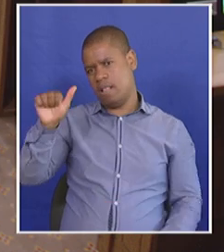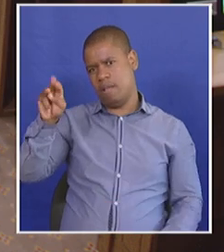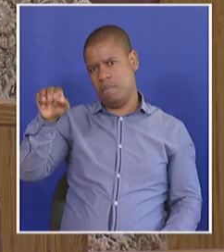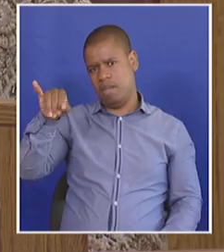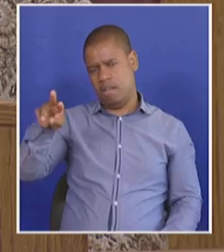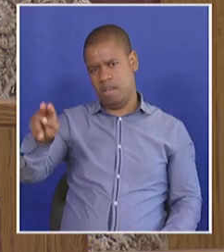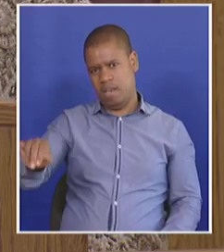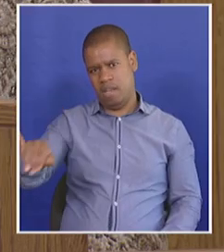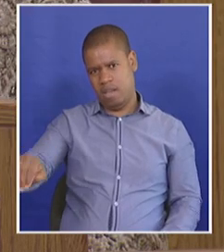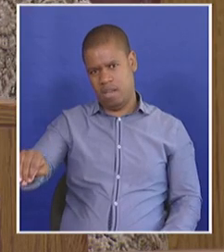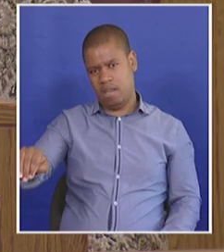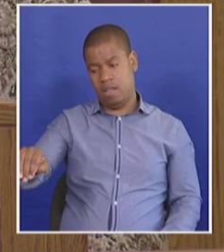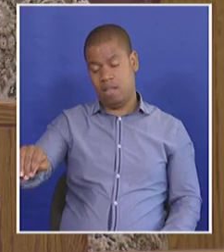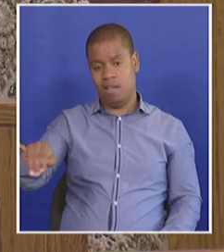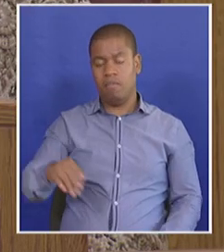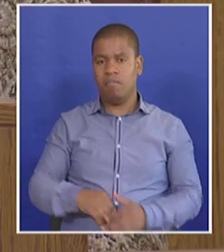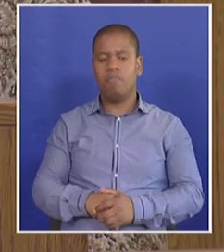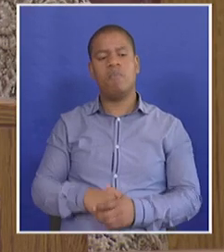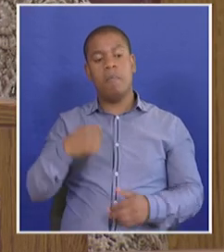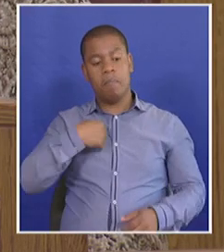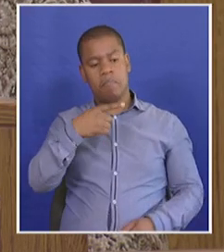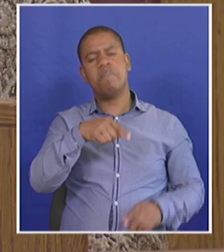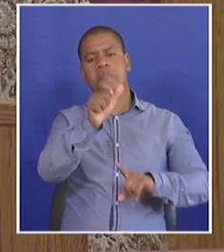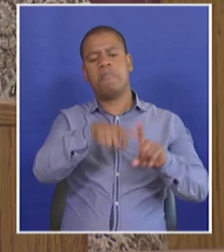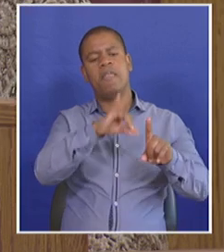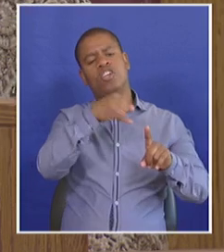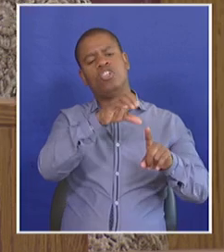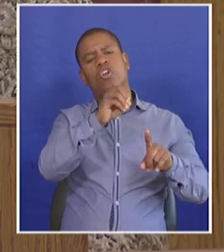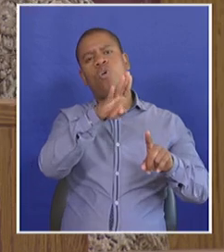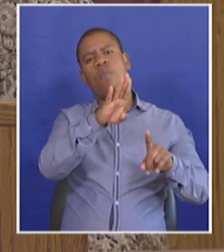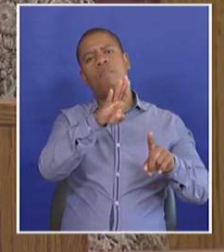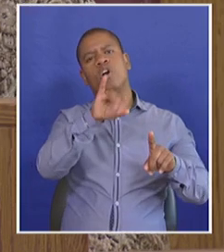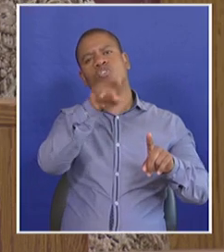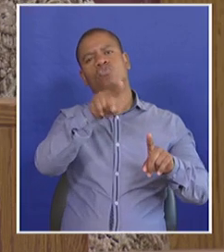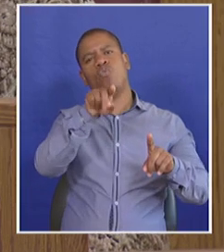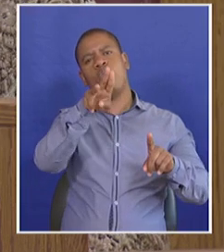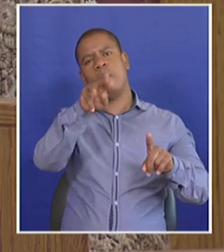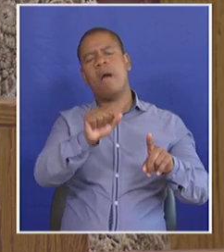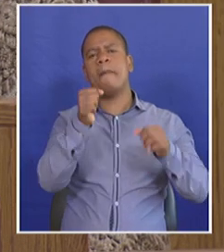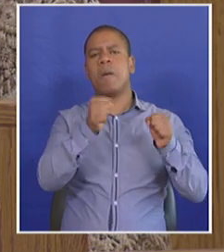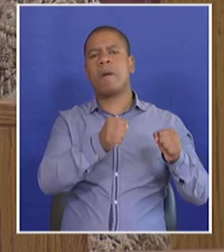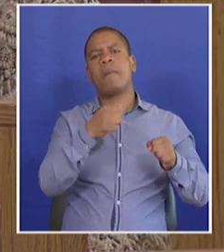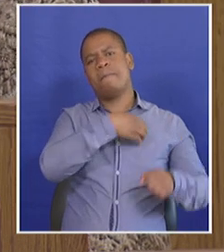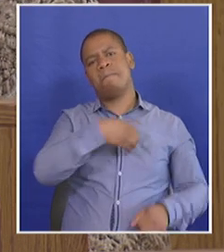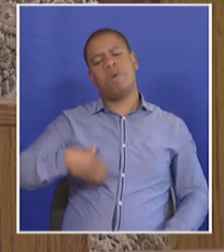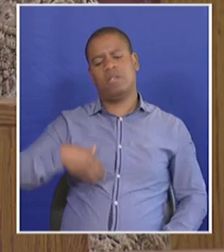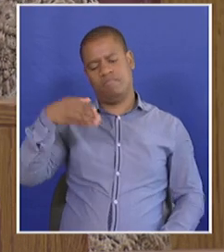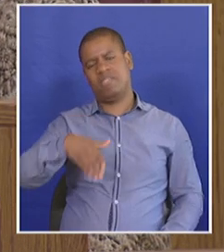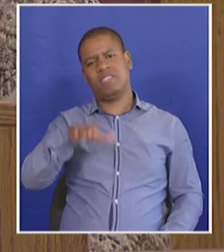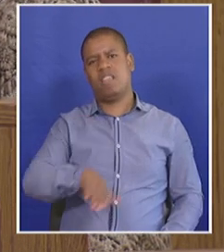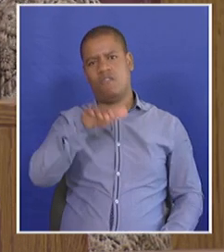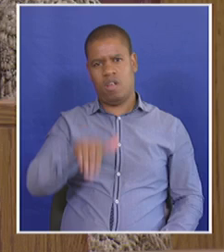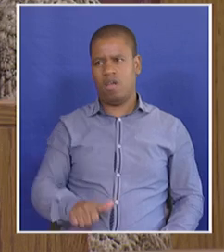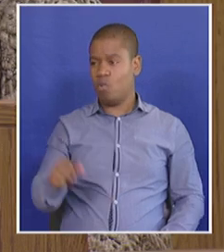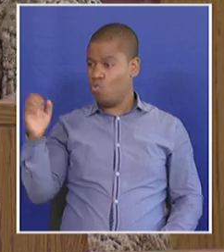Jacob Zuma is still President of the Republic of South Africa. That respect. Honorable Dlamini, are you rising on a point of